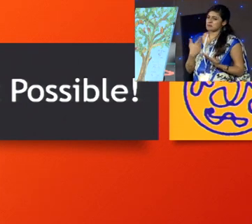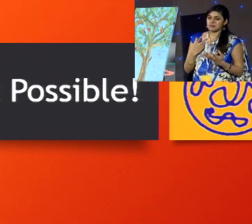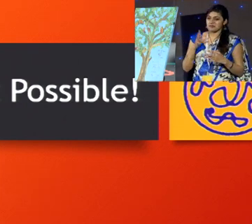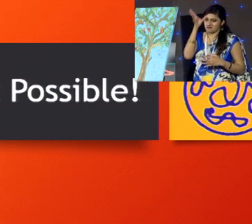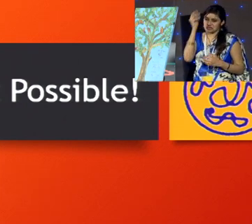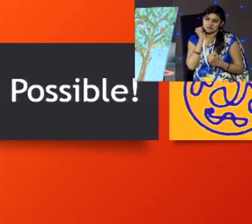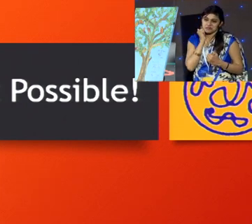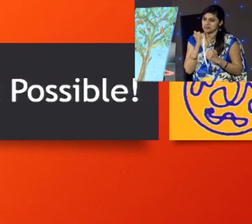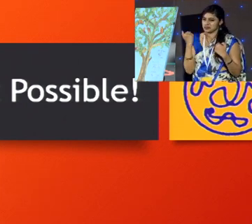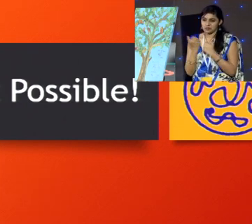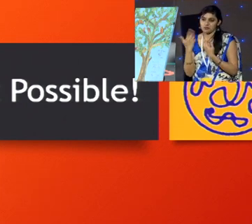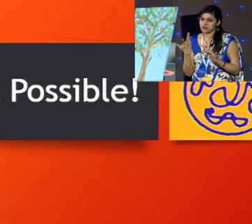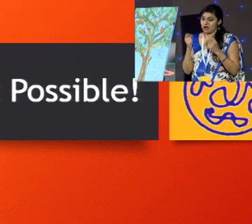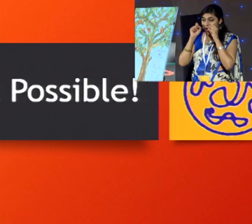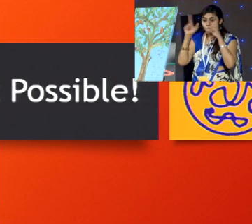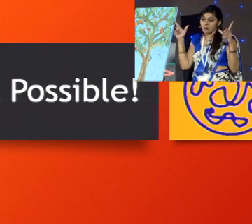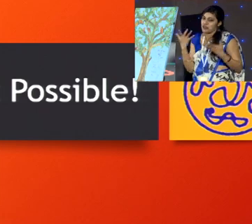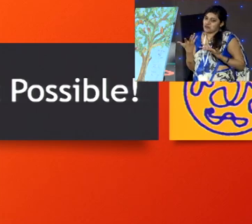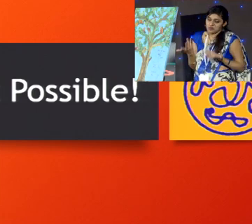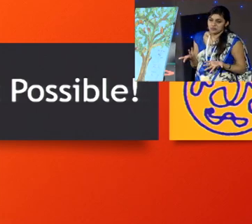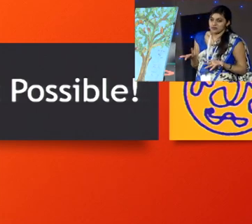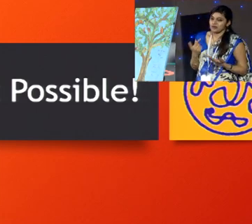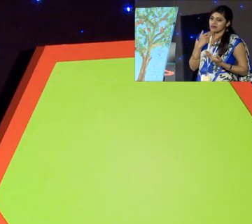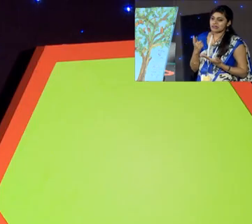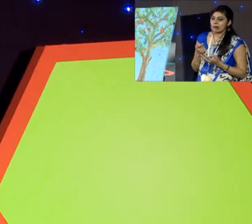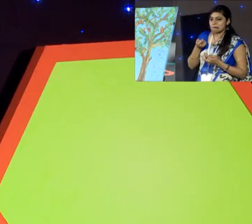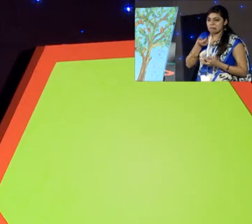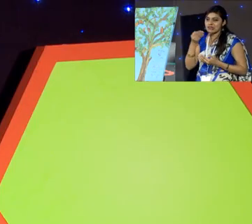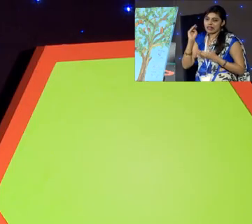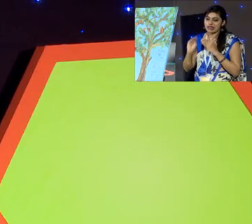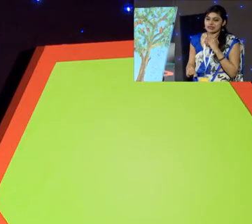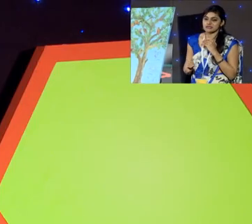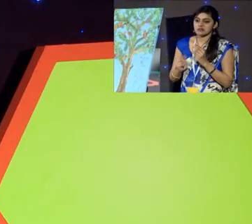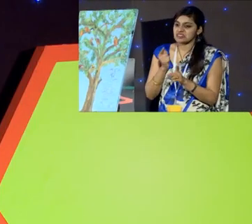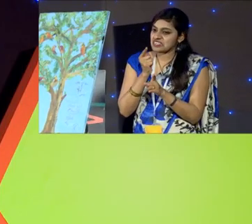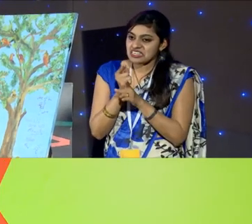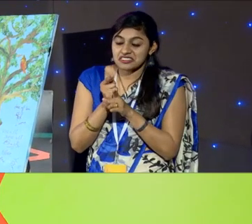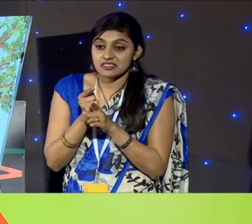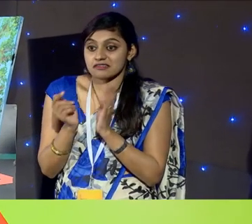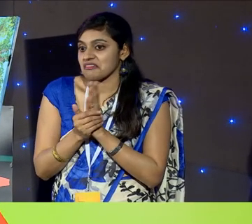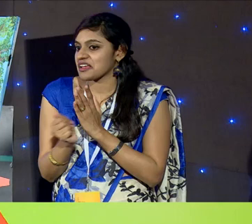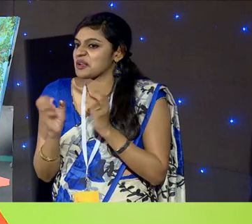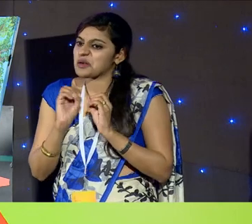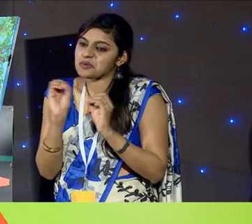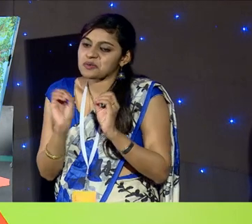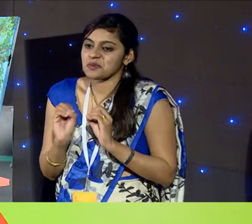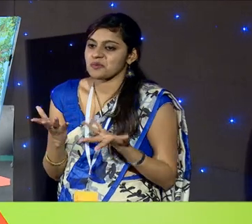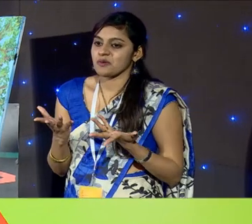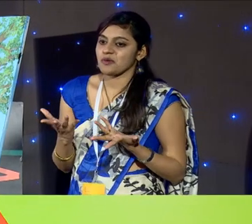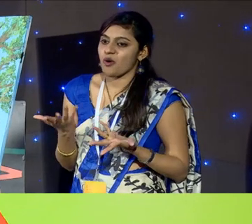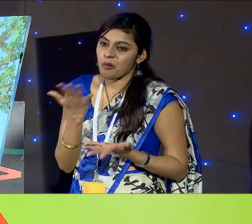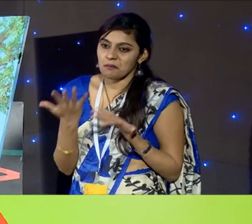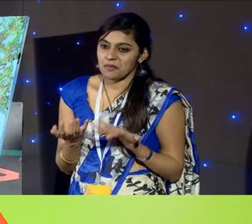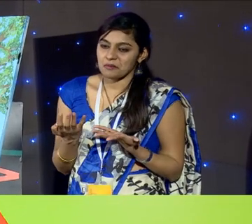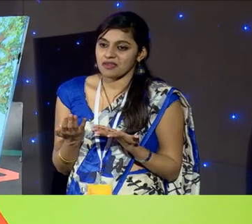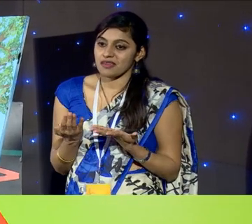parents, inadequate infrastructure, paucity of funds, scarcity of trained teachers, poor linkage, preschool